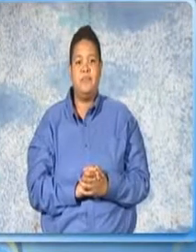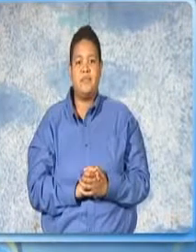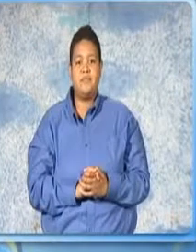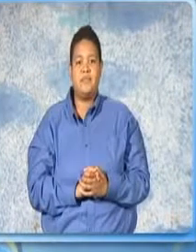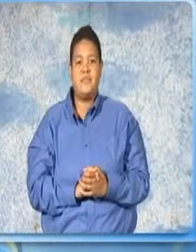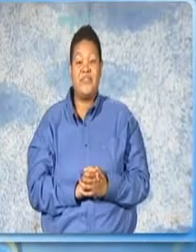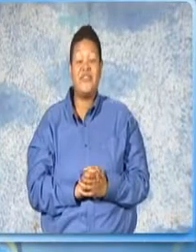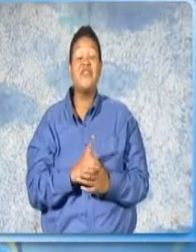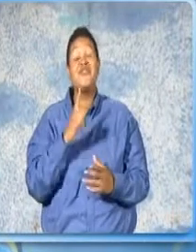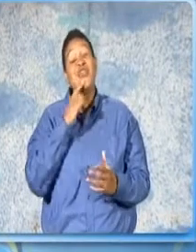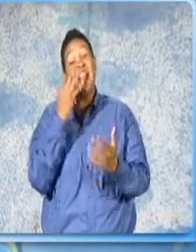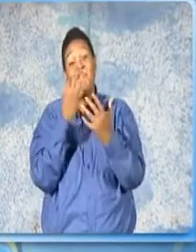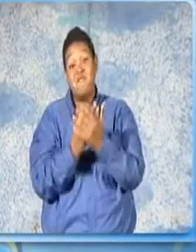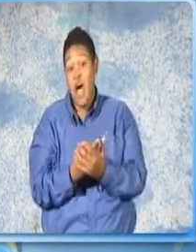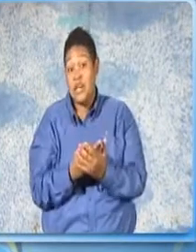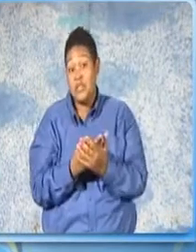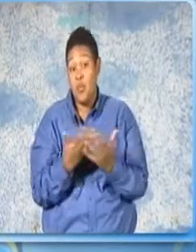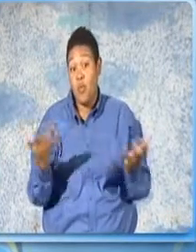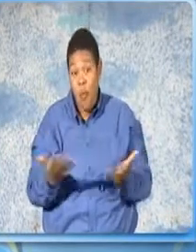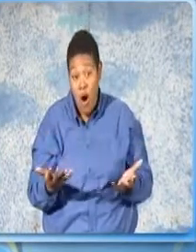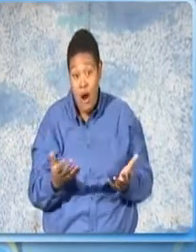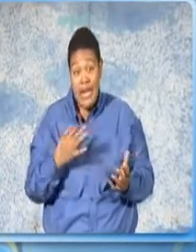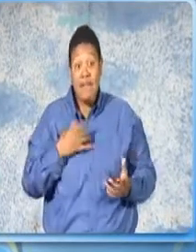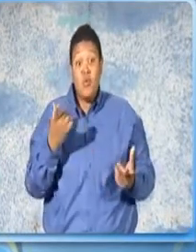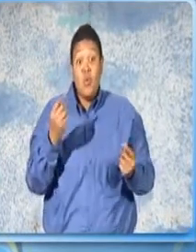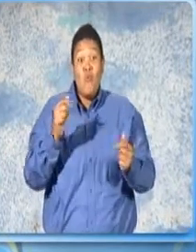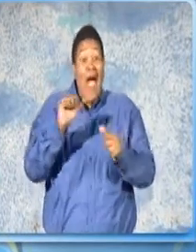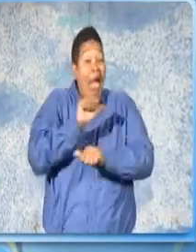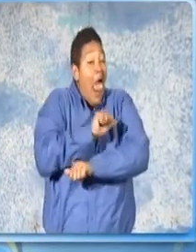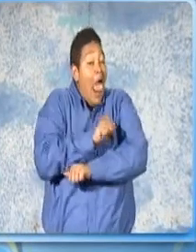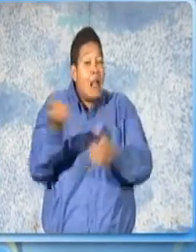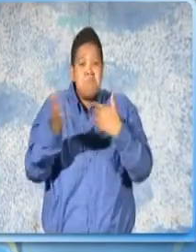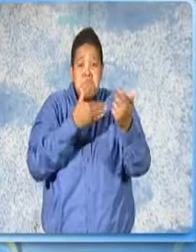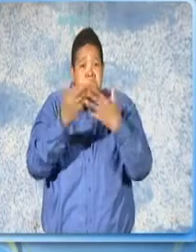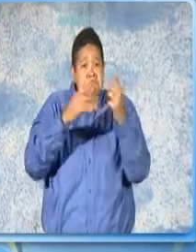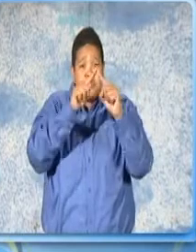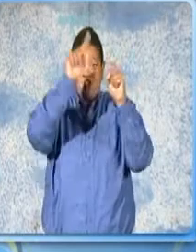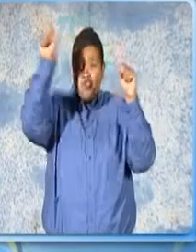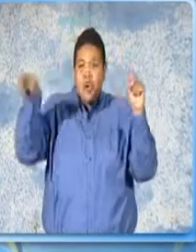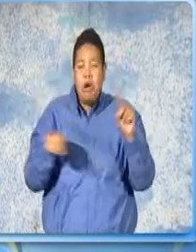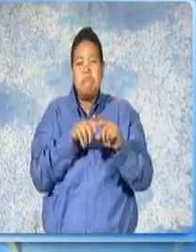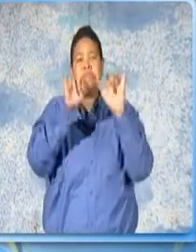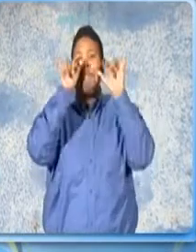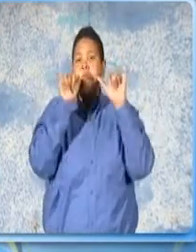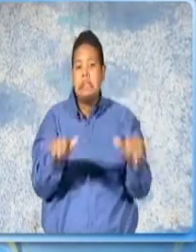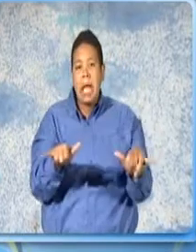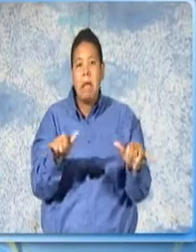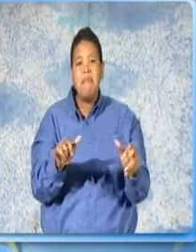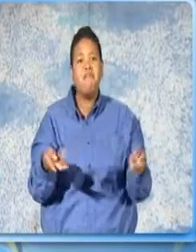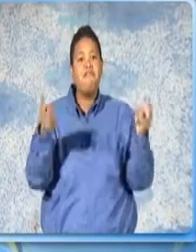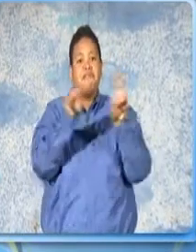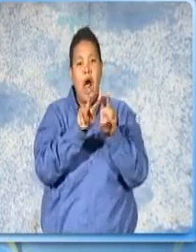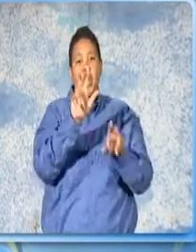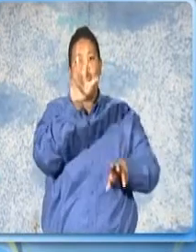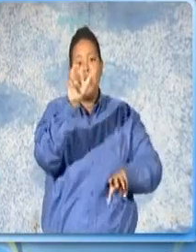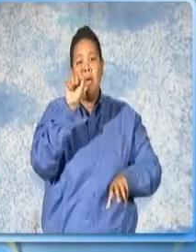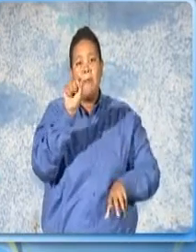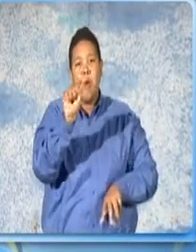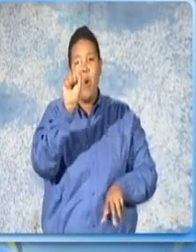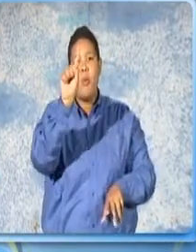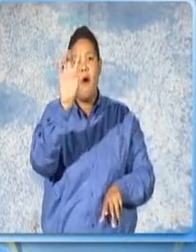As a matter of fact, if we did this for any circular shape, we would always obtain a value close to